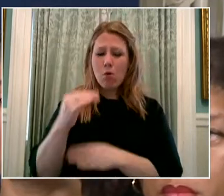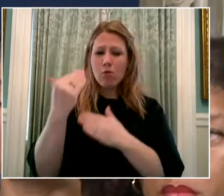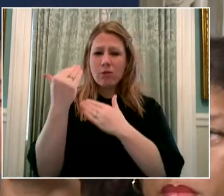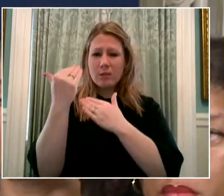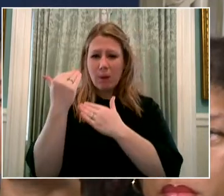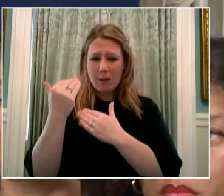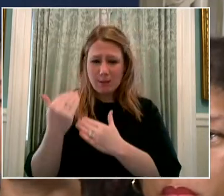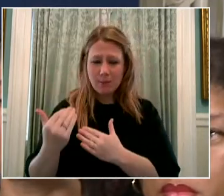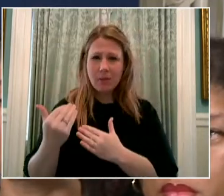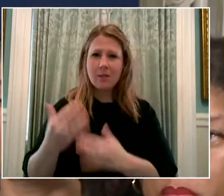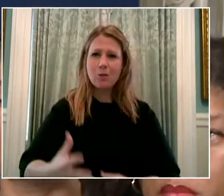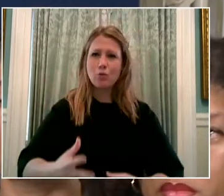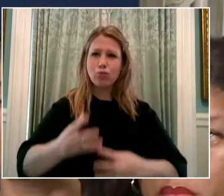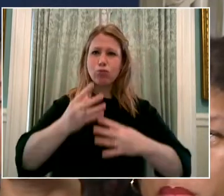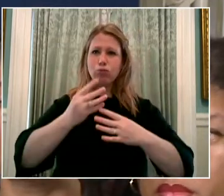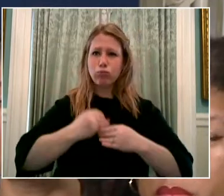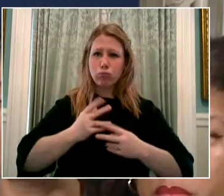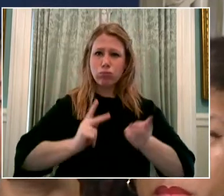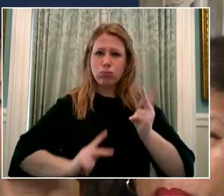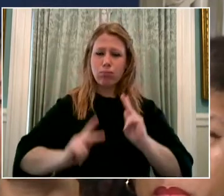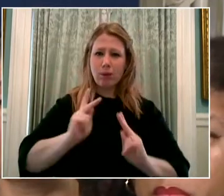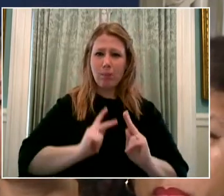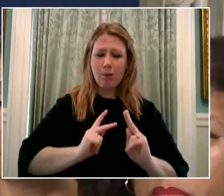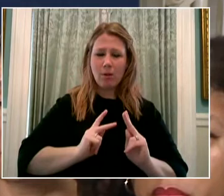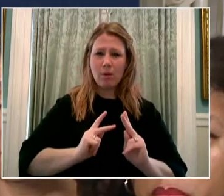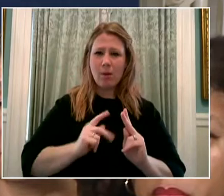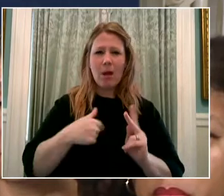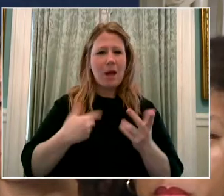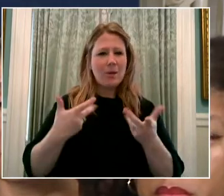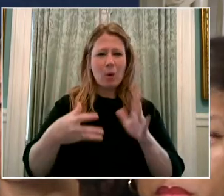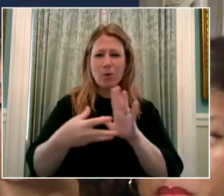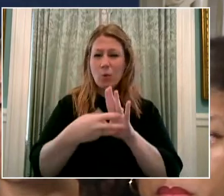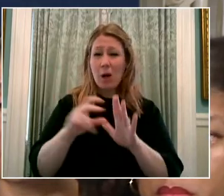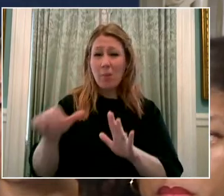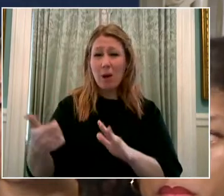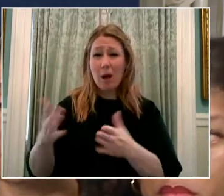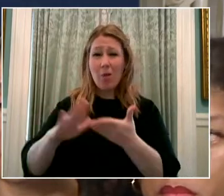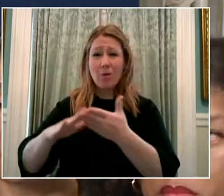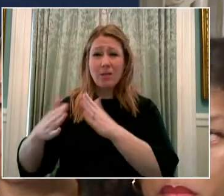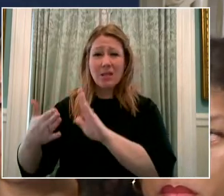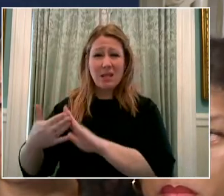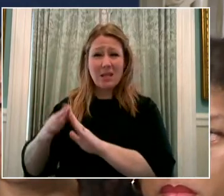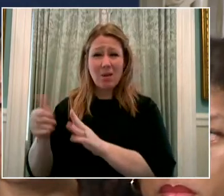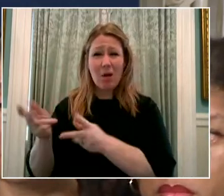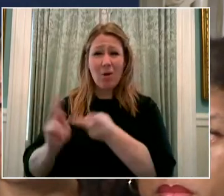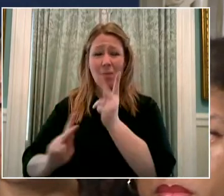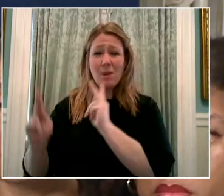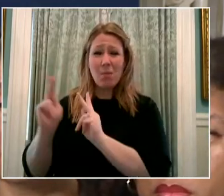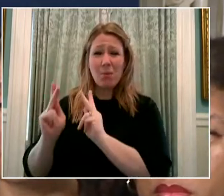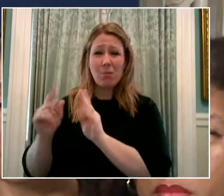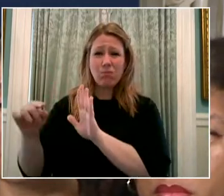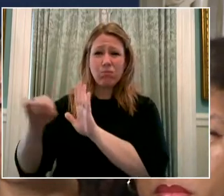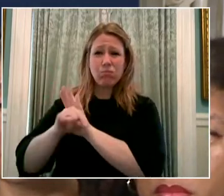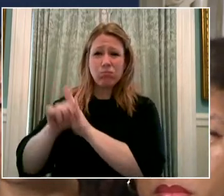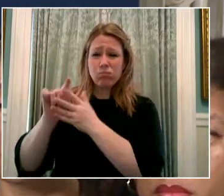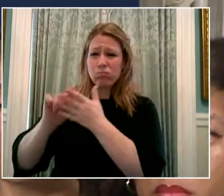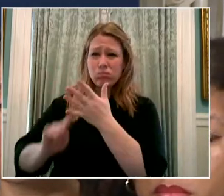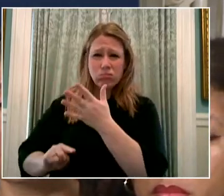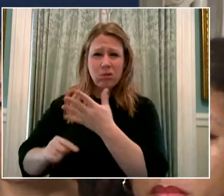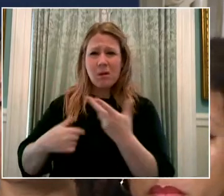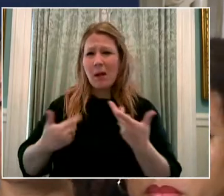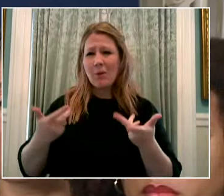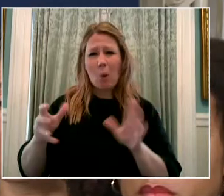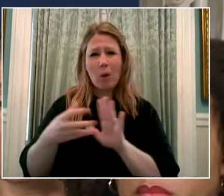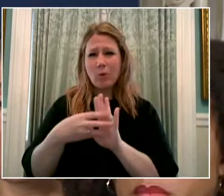people with the dignity and respect that they deserve. And, if people spend time with these migrant and asylum seekers, you're going to see their